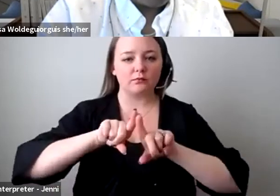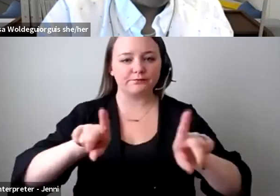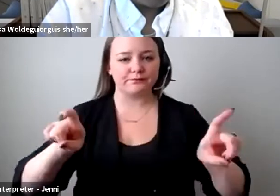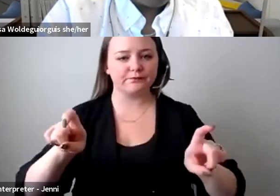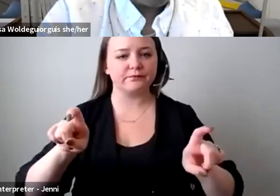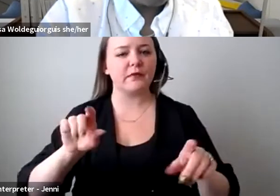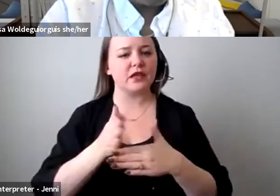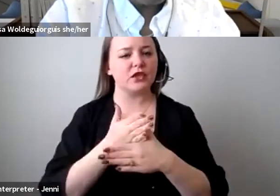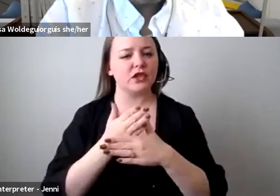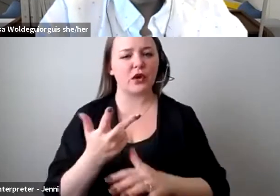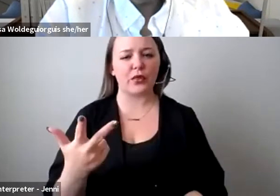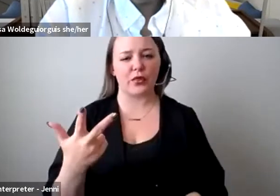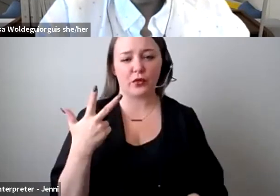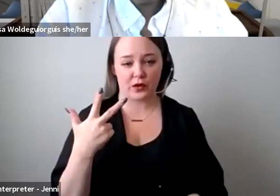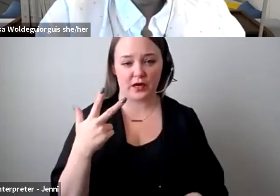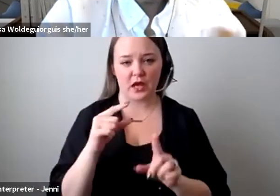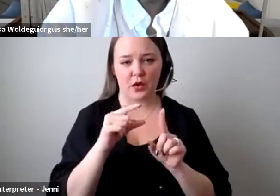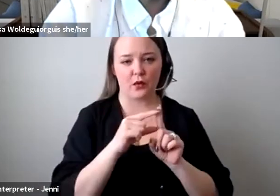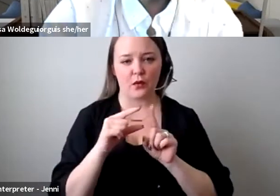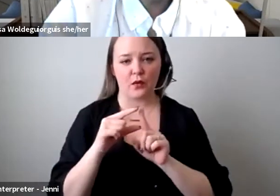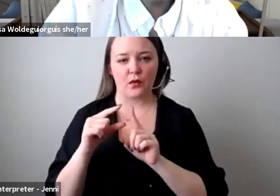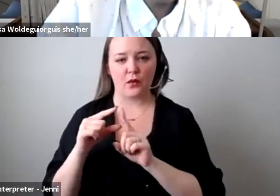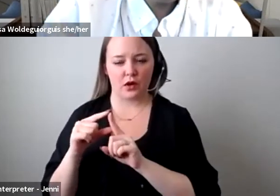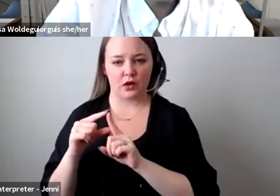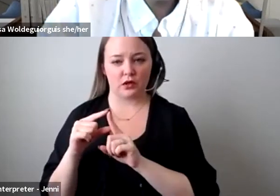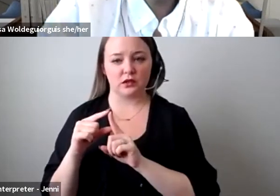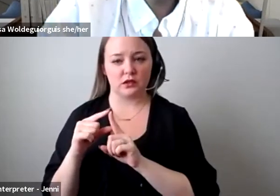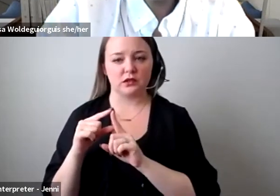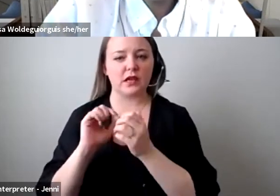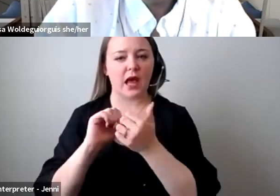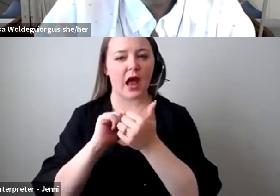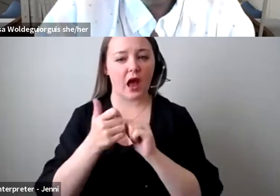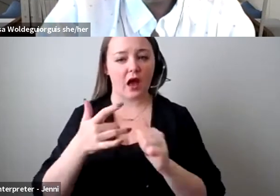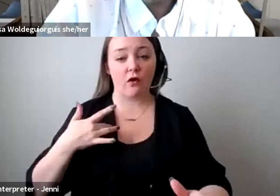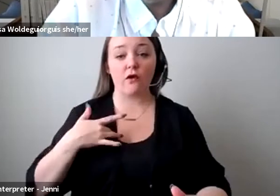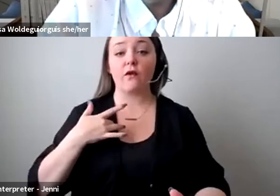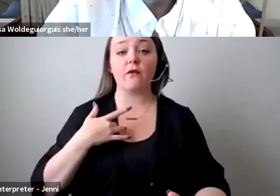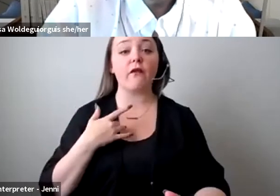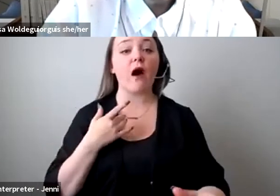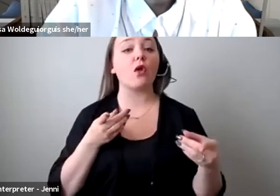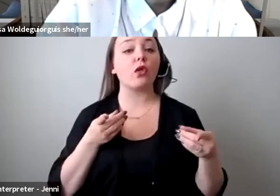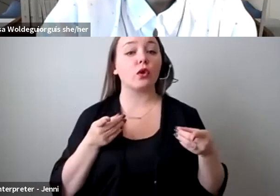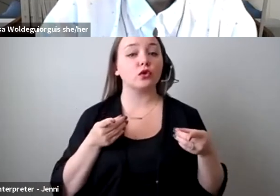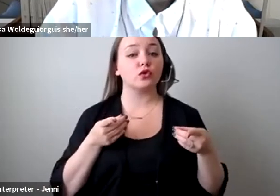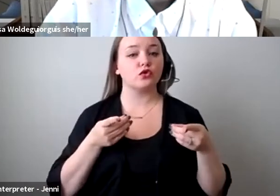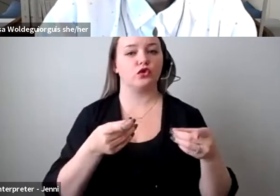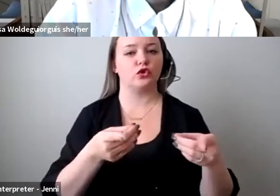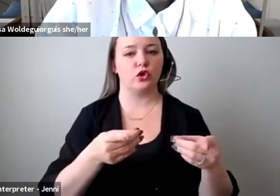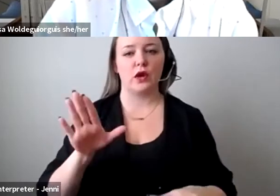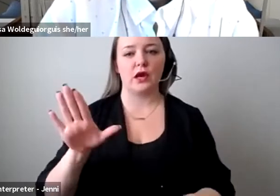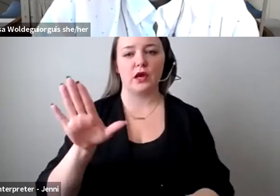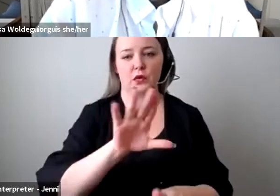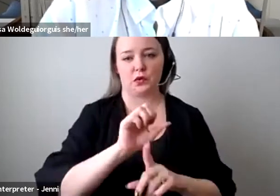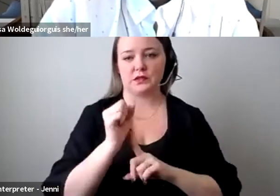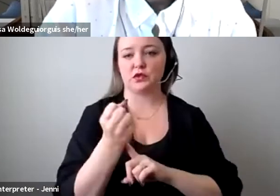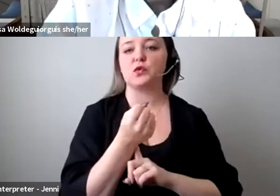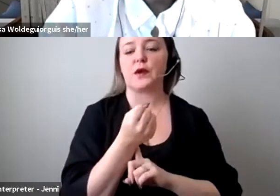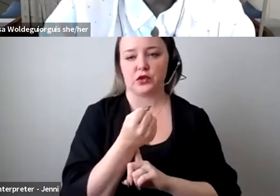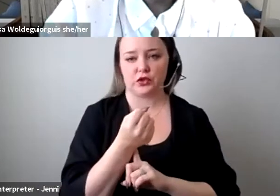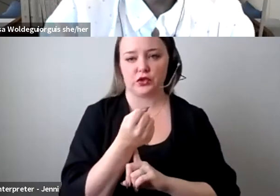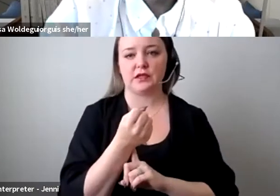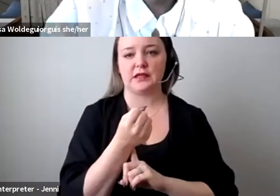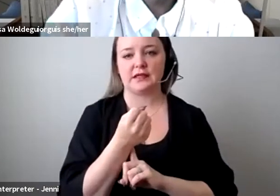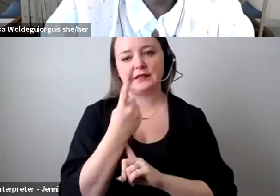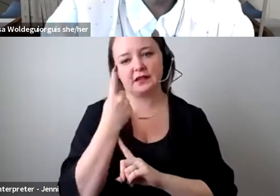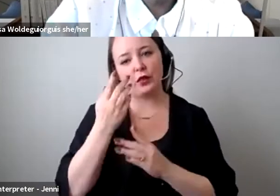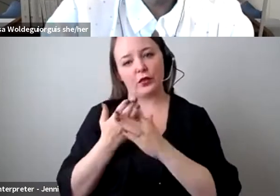share 3 words of how you felt during your encounters with the